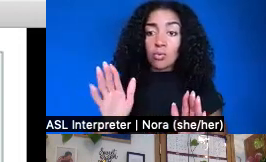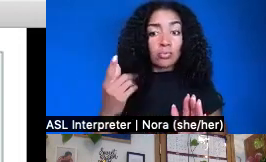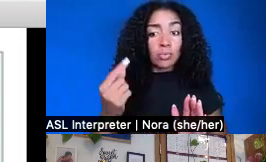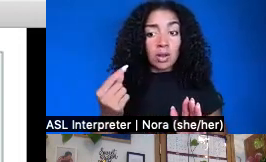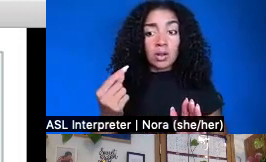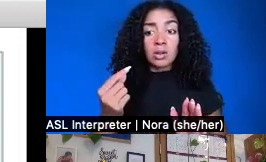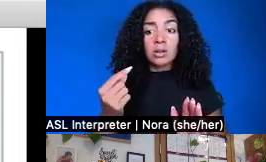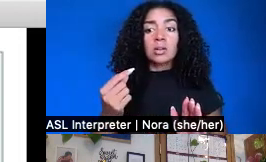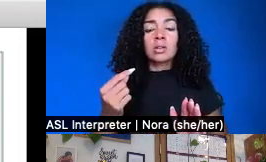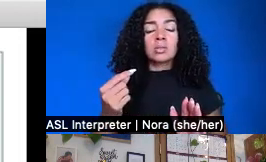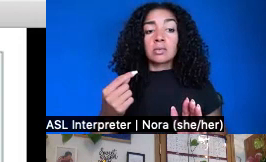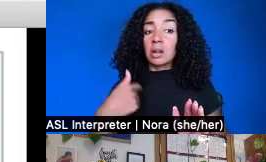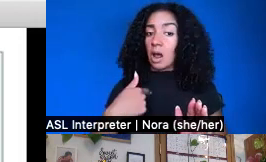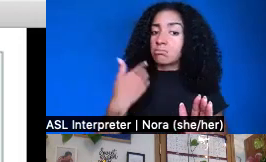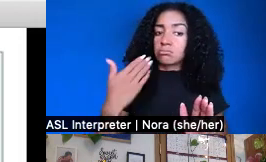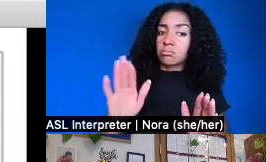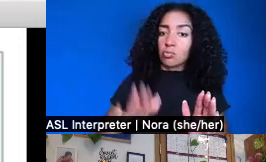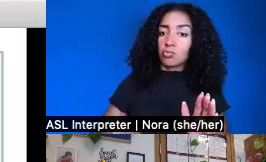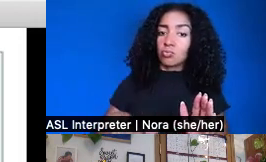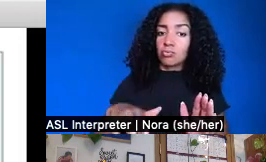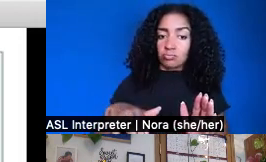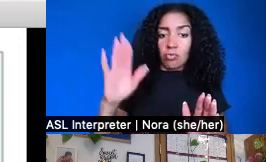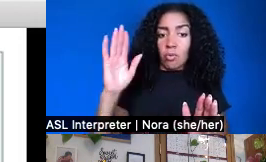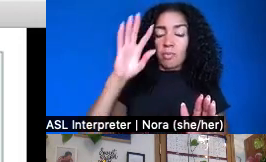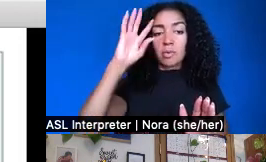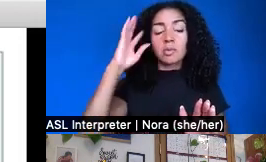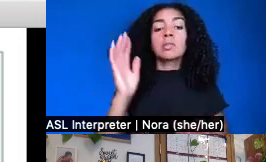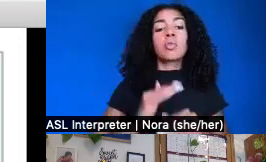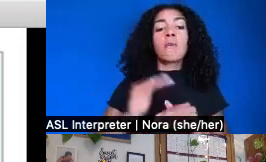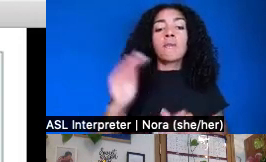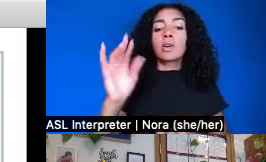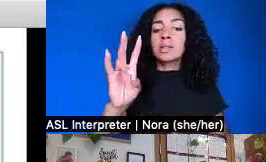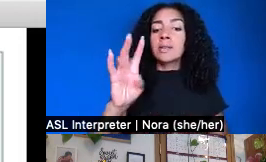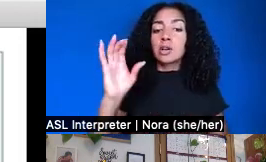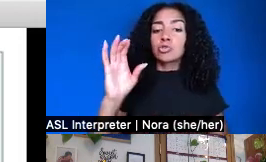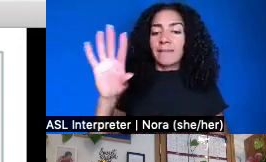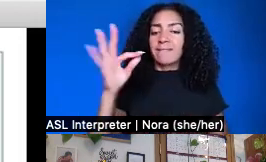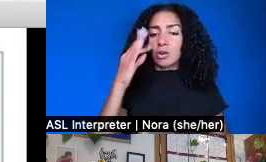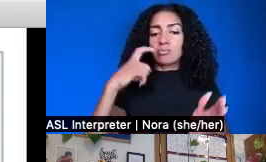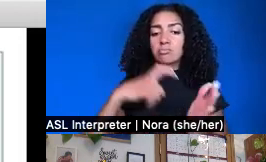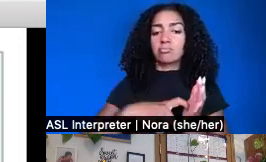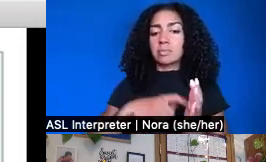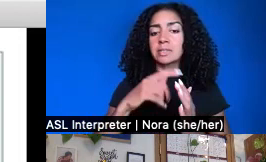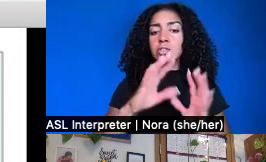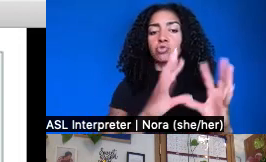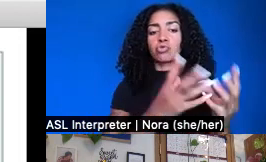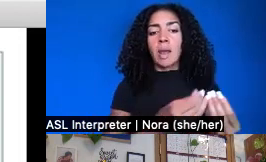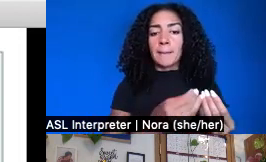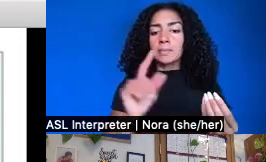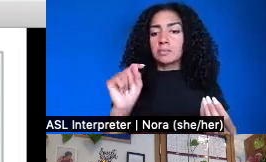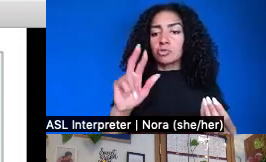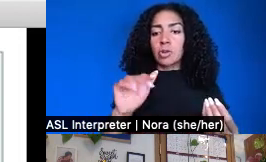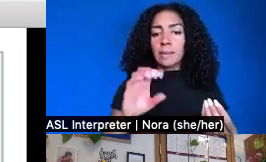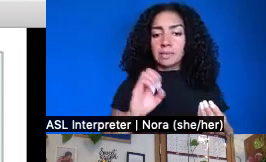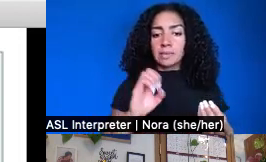there's like over 700 federally recognized tribes in the United States, and there's many, many, many